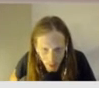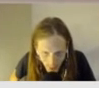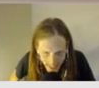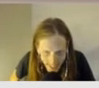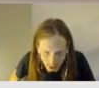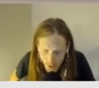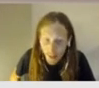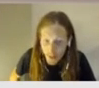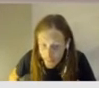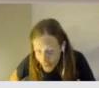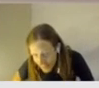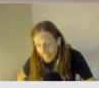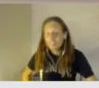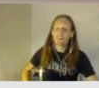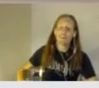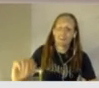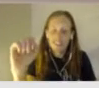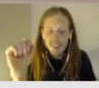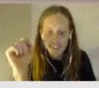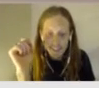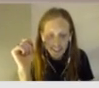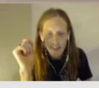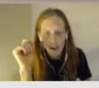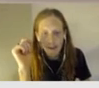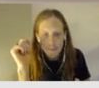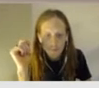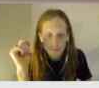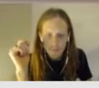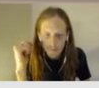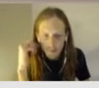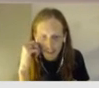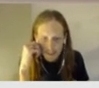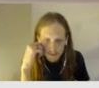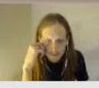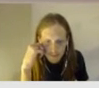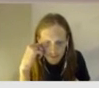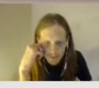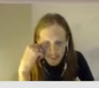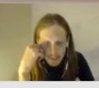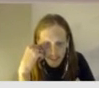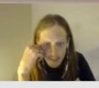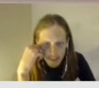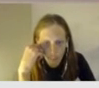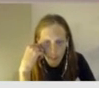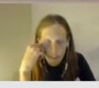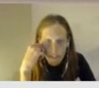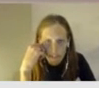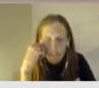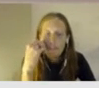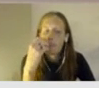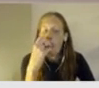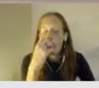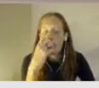better. What would you tell them? I would tell them, if you live in a city that has a real camera store, go to the store, check out